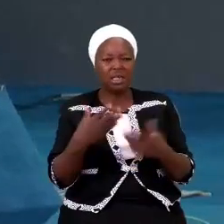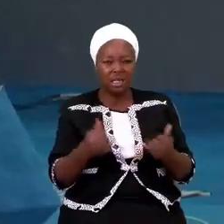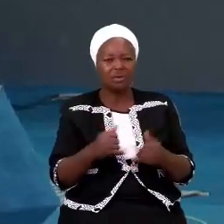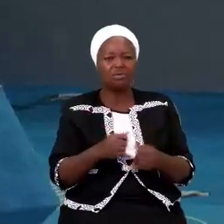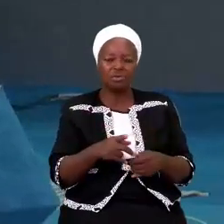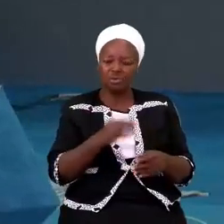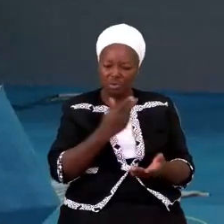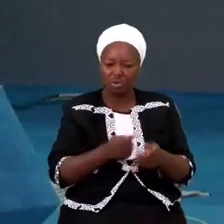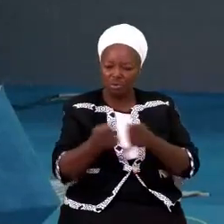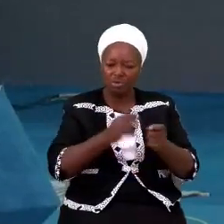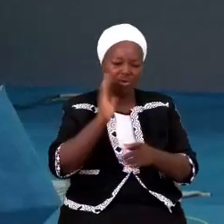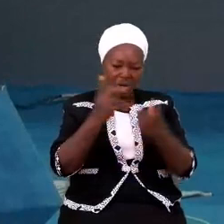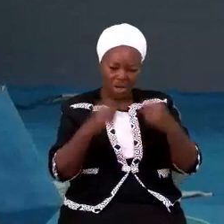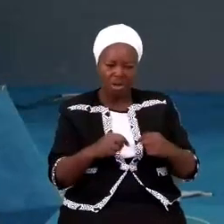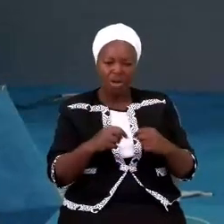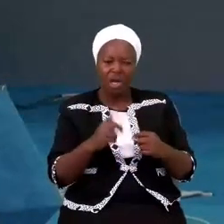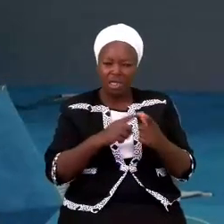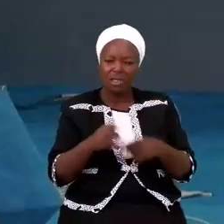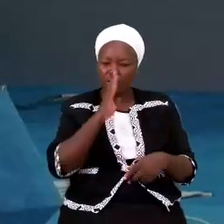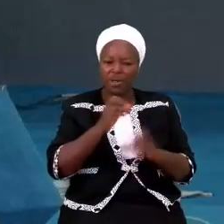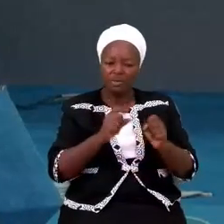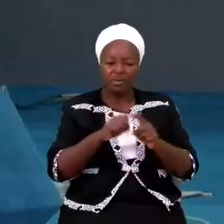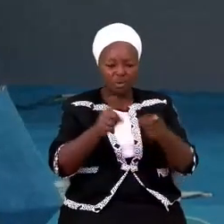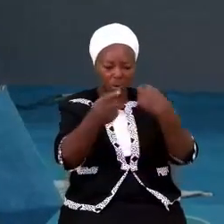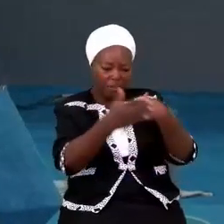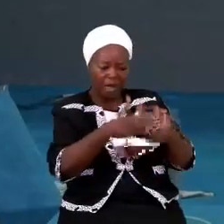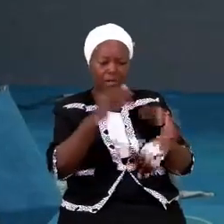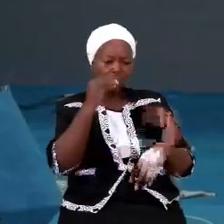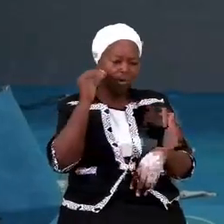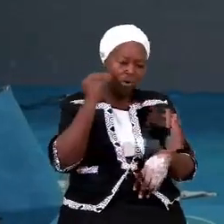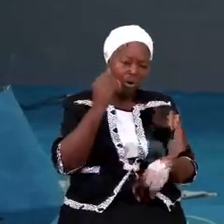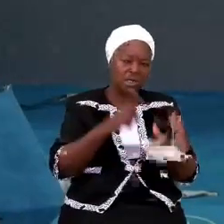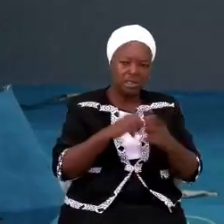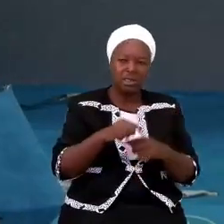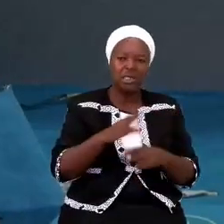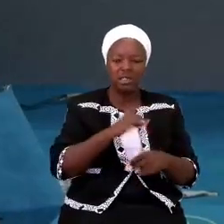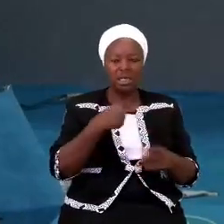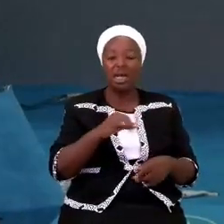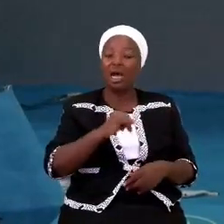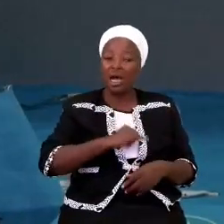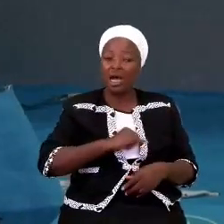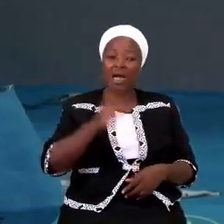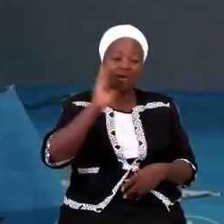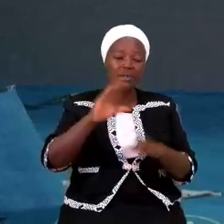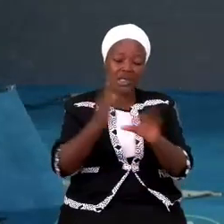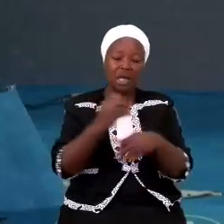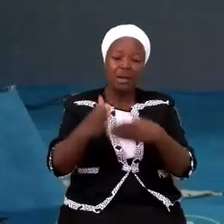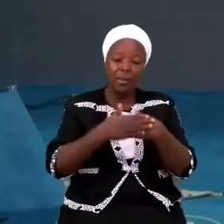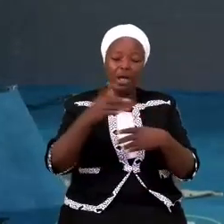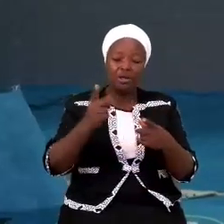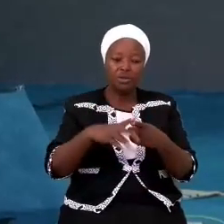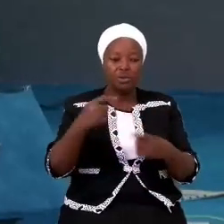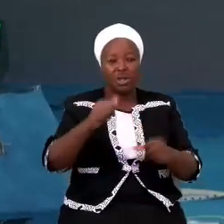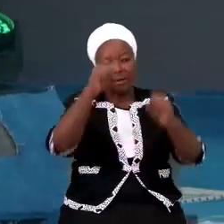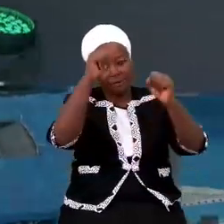will get back to the Father. If you got substance, because now you are no